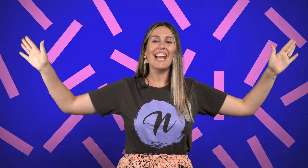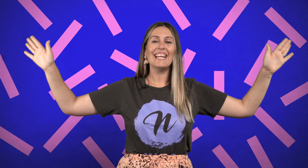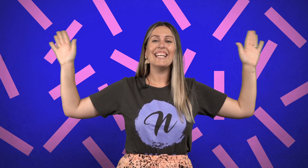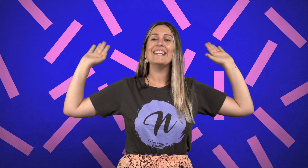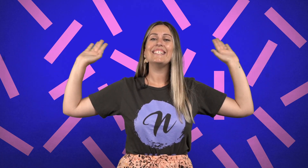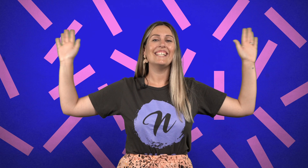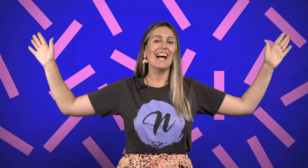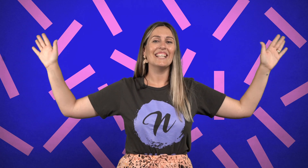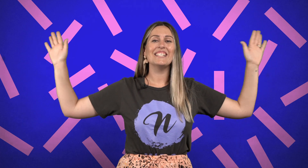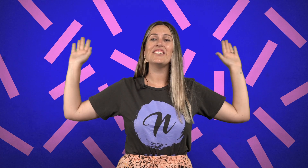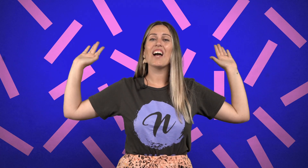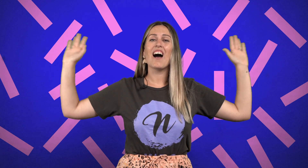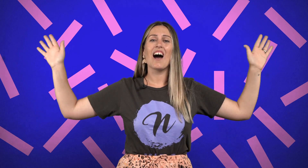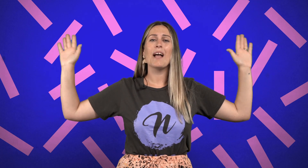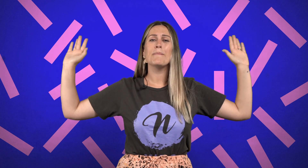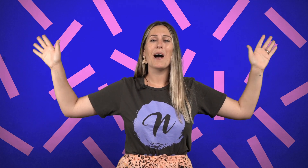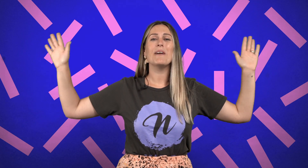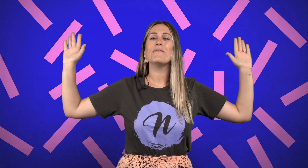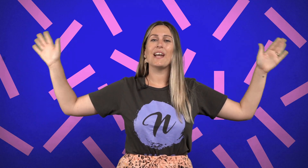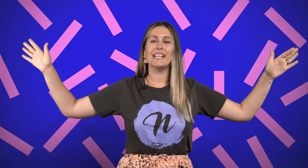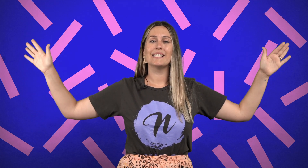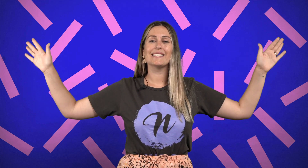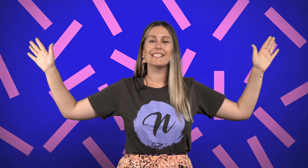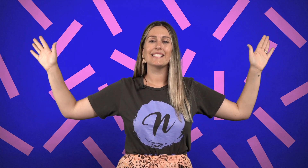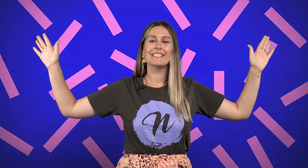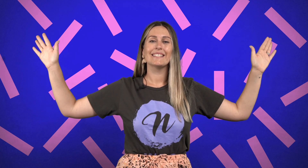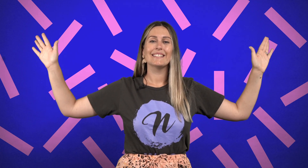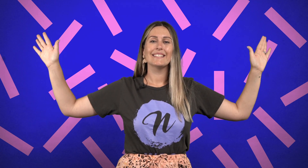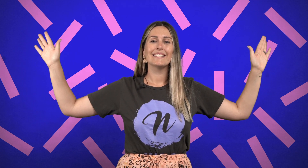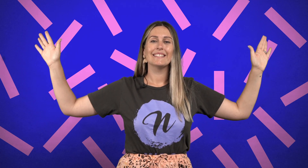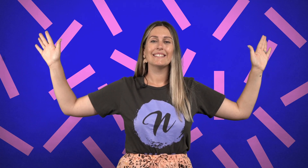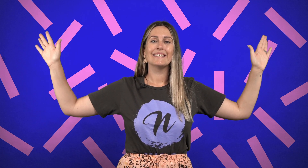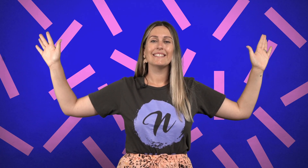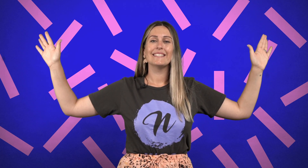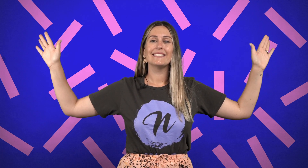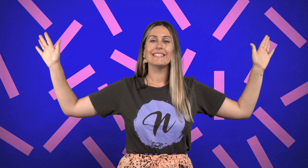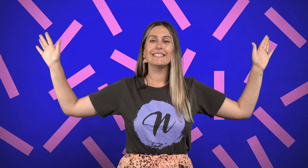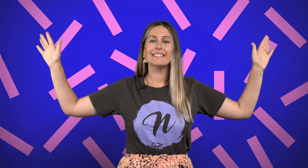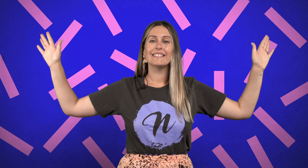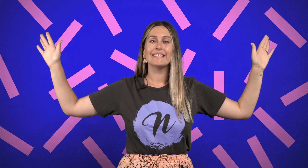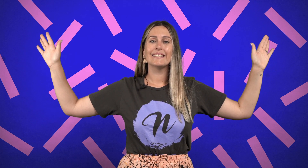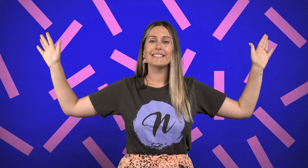than any challenge I might face.